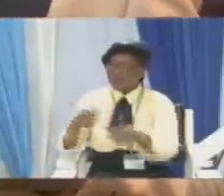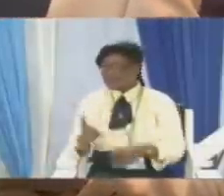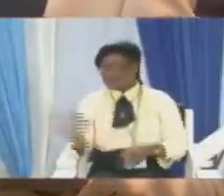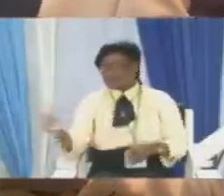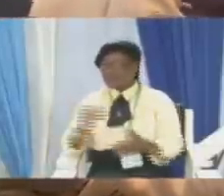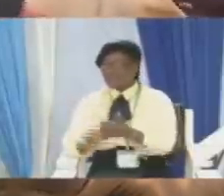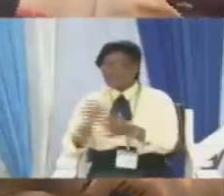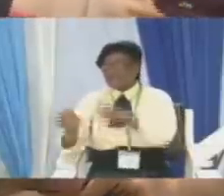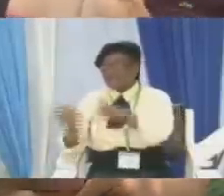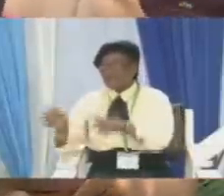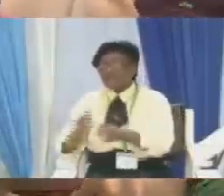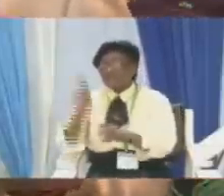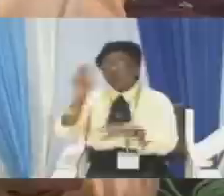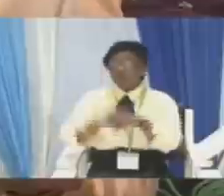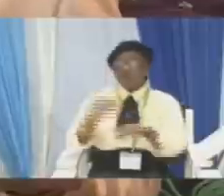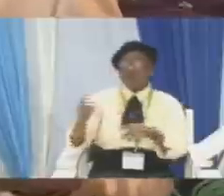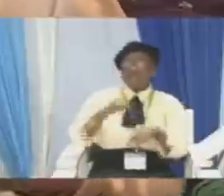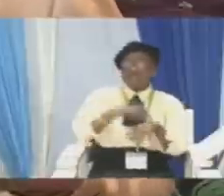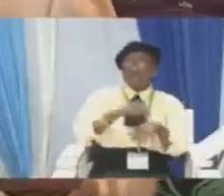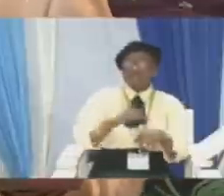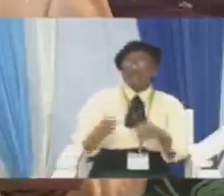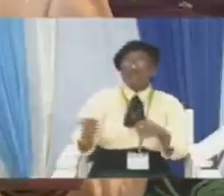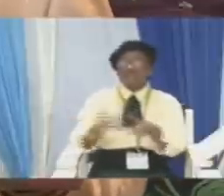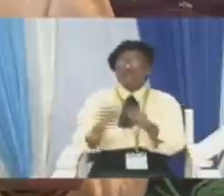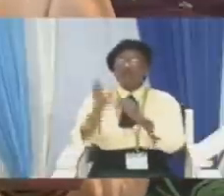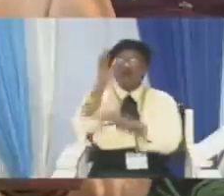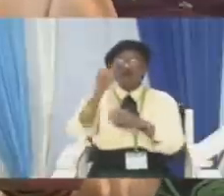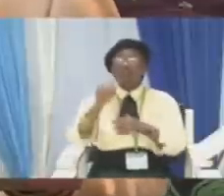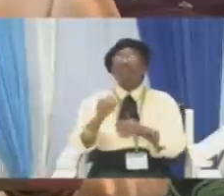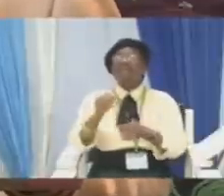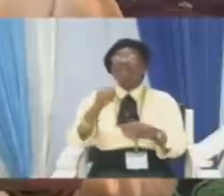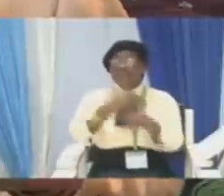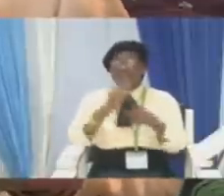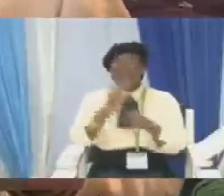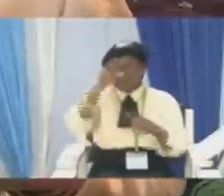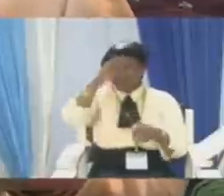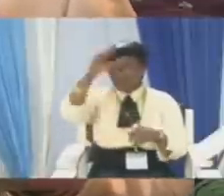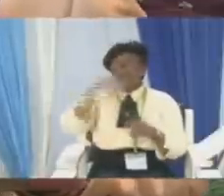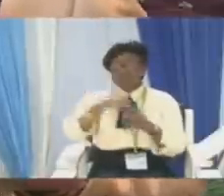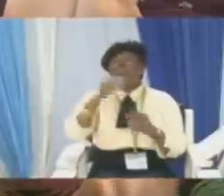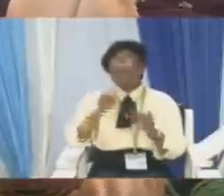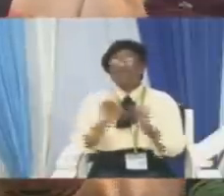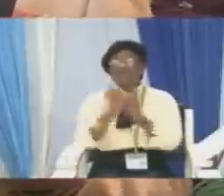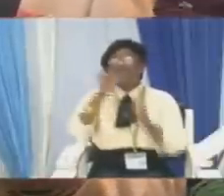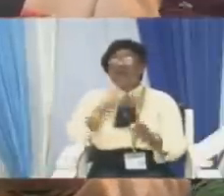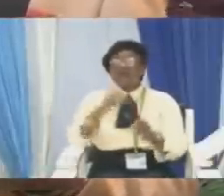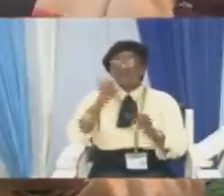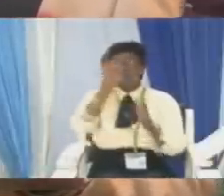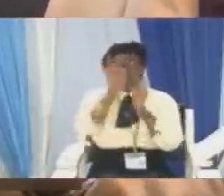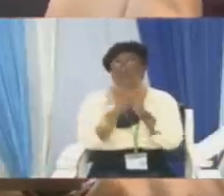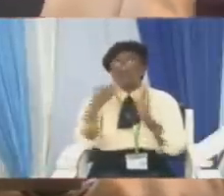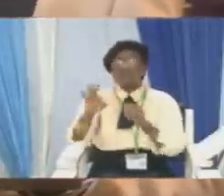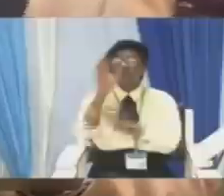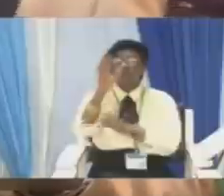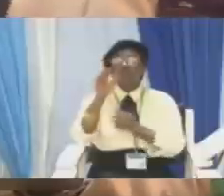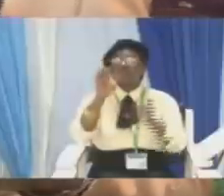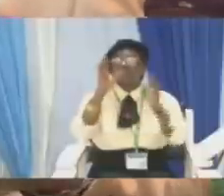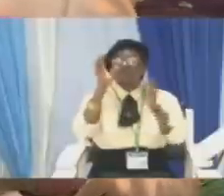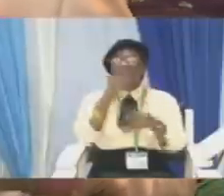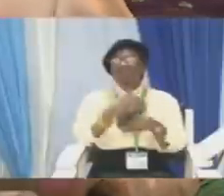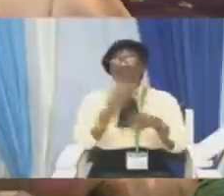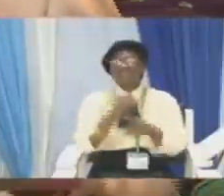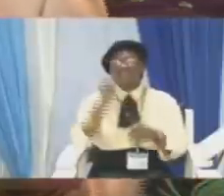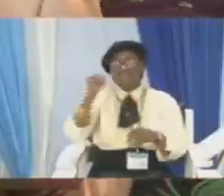earth. So God created man in his own image, and in the image of God created he him. Male and